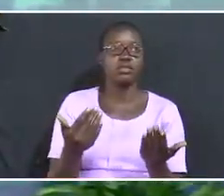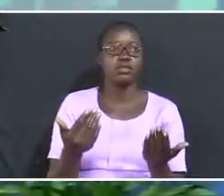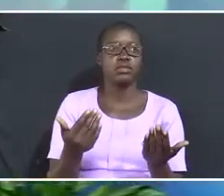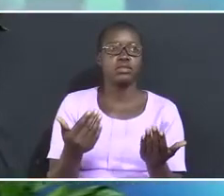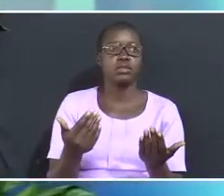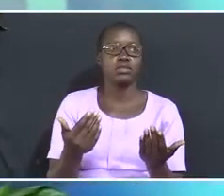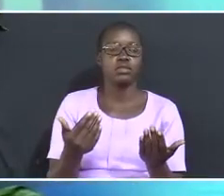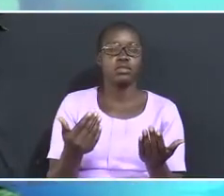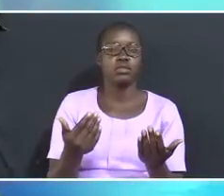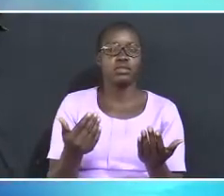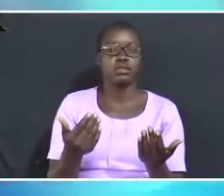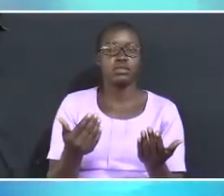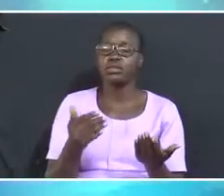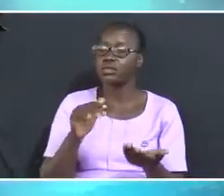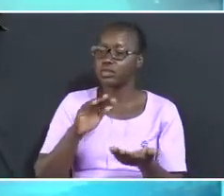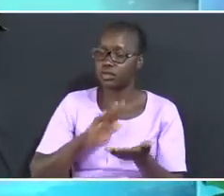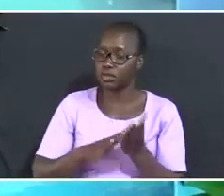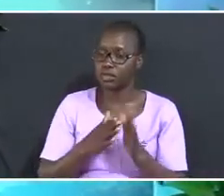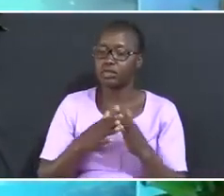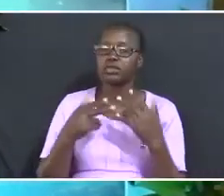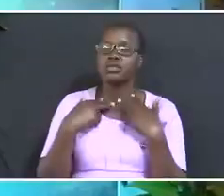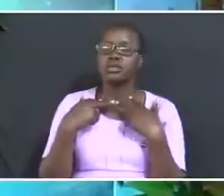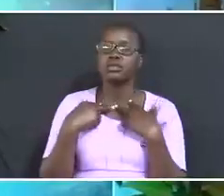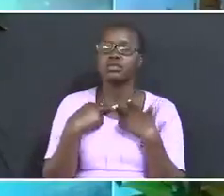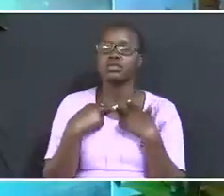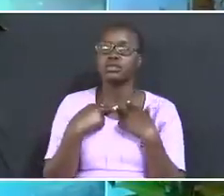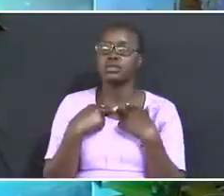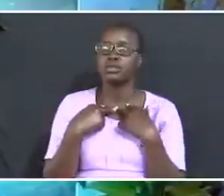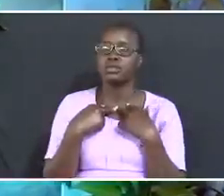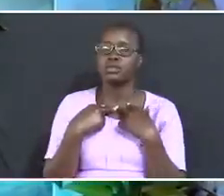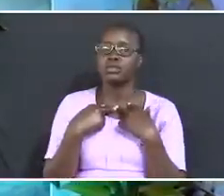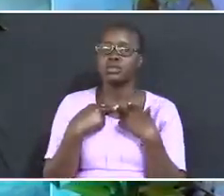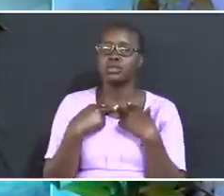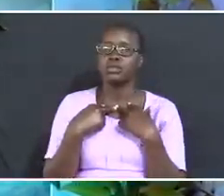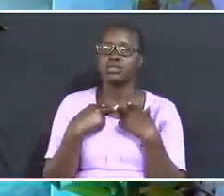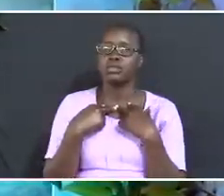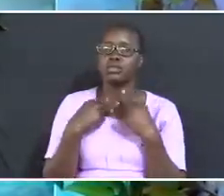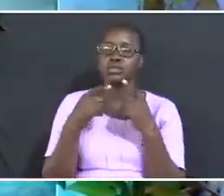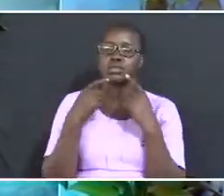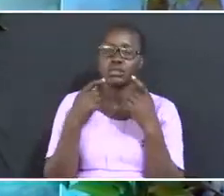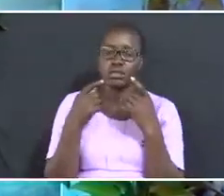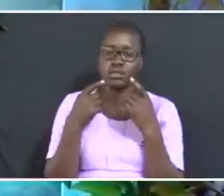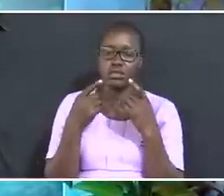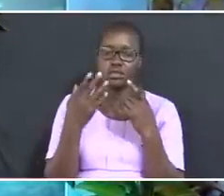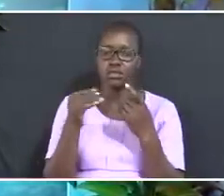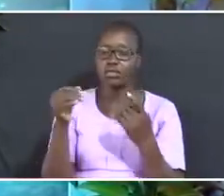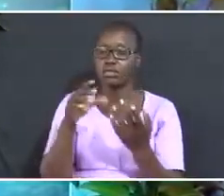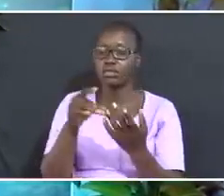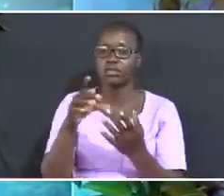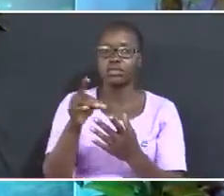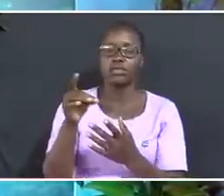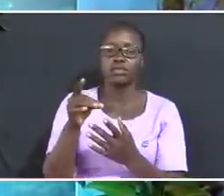is, we became captives to sin by choice.